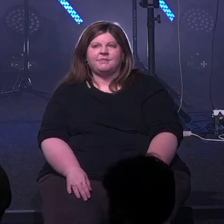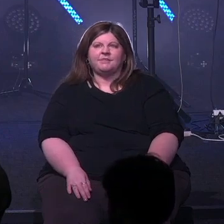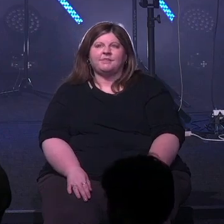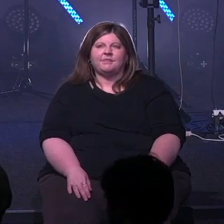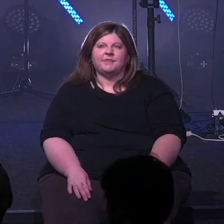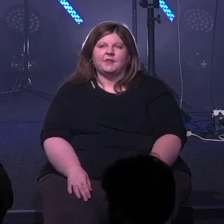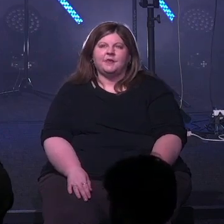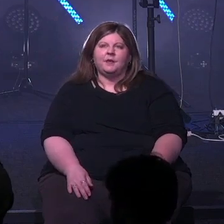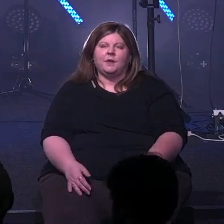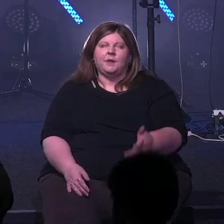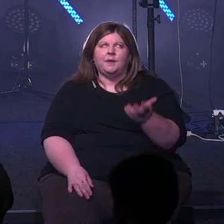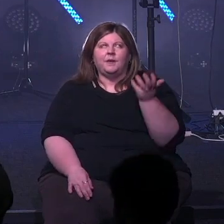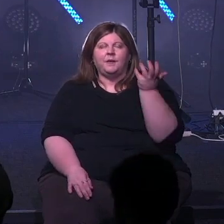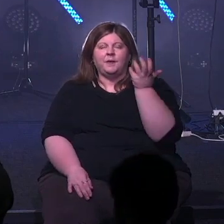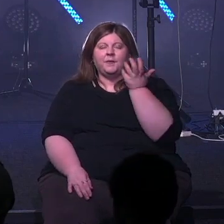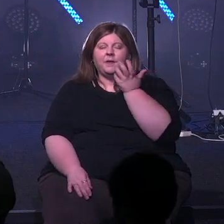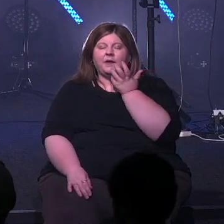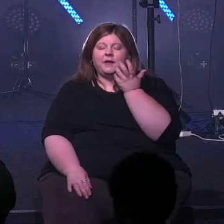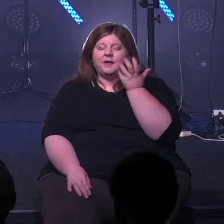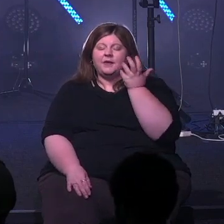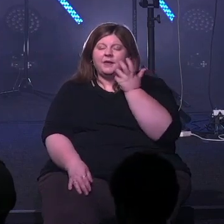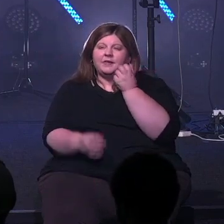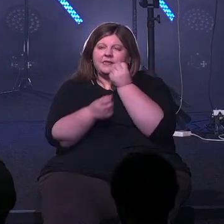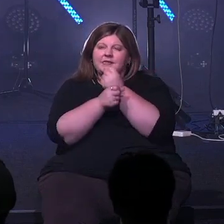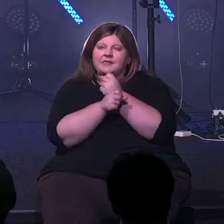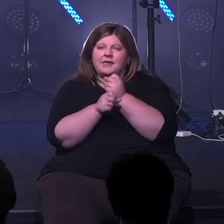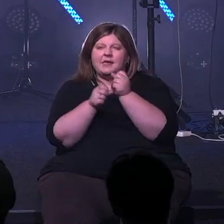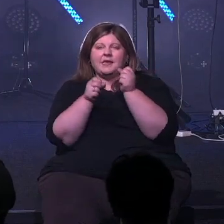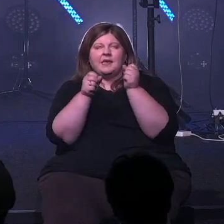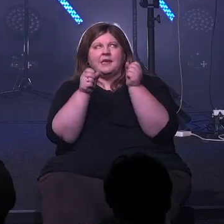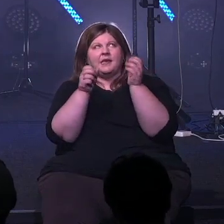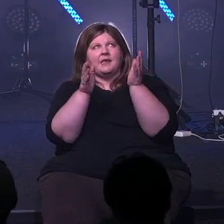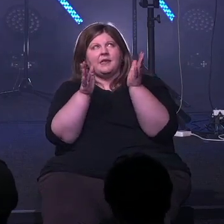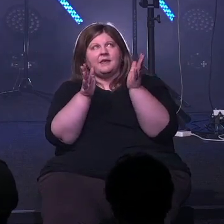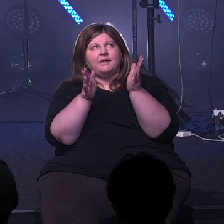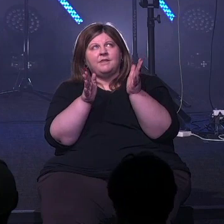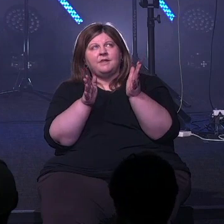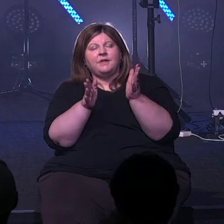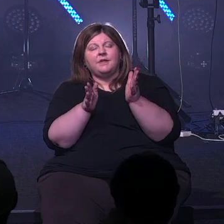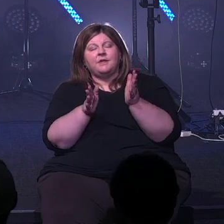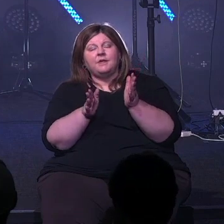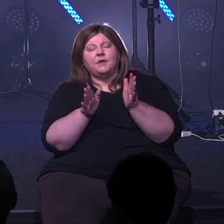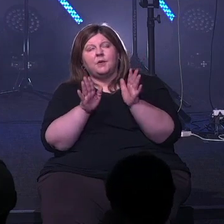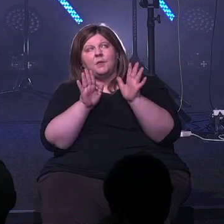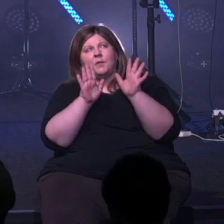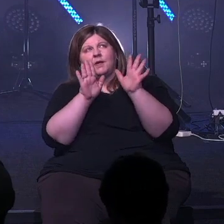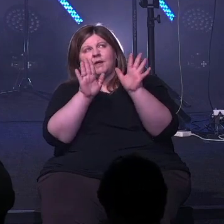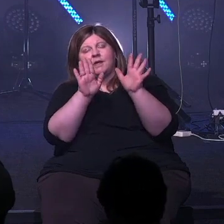Voice. Oh, what a Savior.